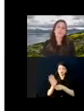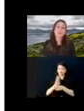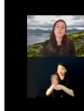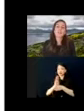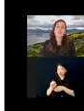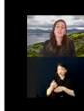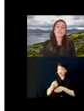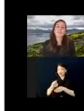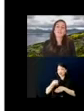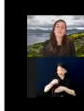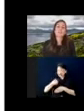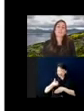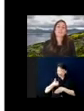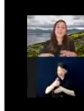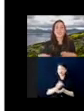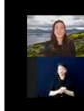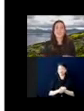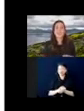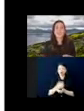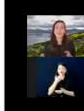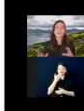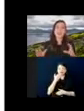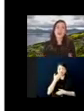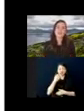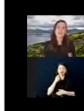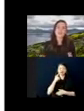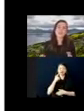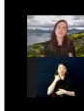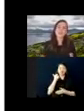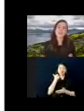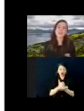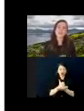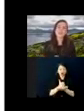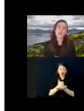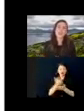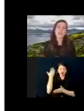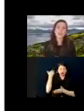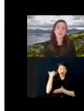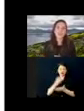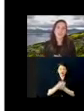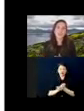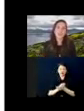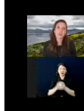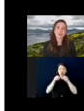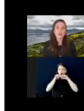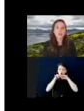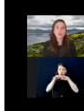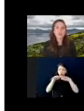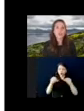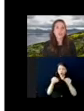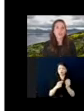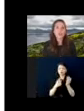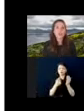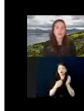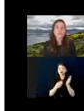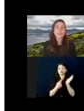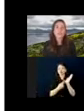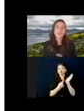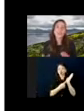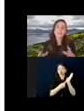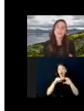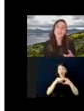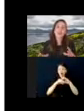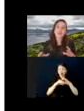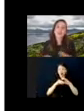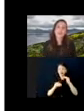the breakout room around the agent network and how we can improve the quality of service provision at the local level. Because if we